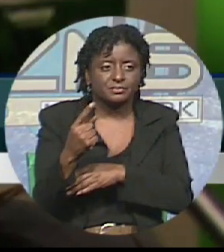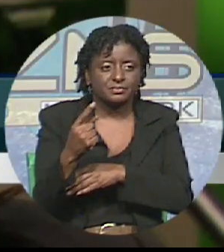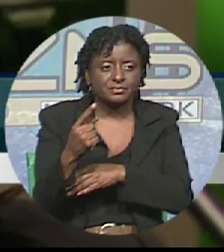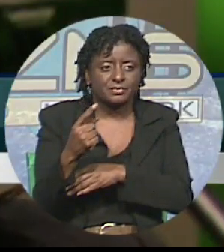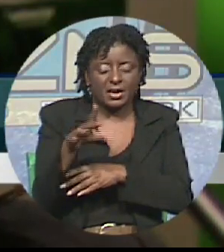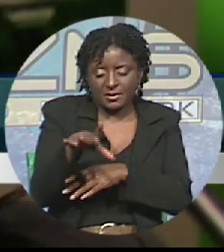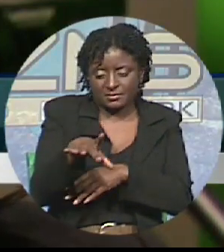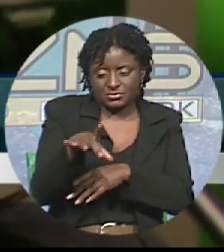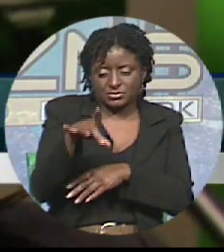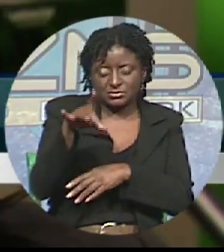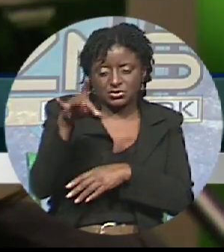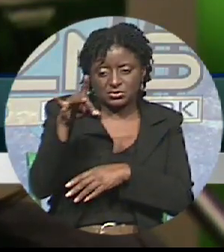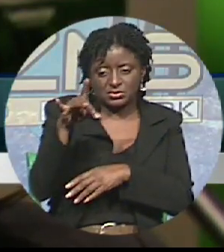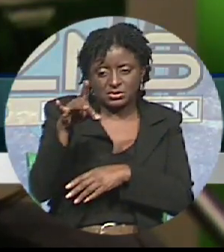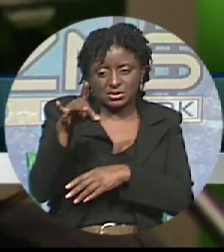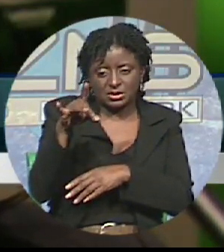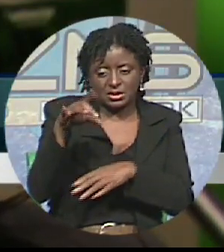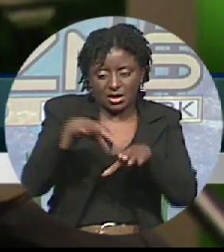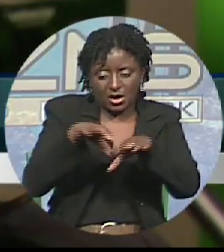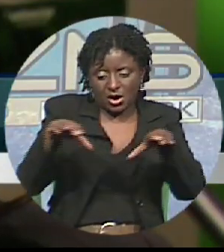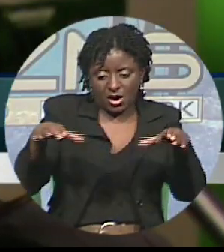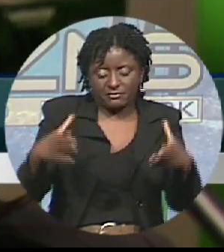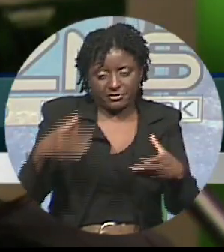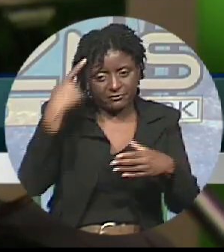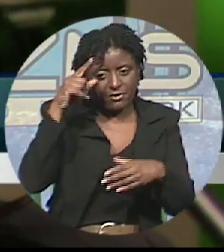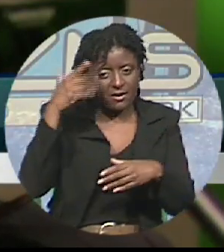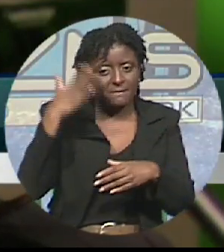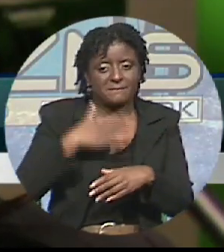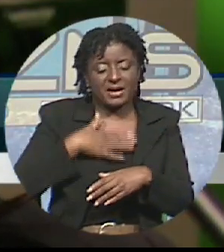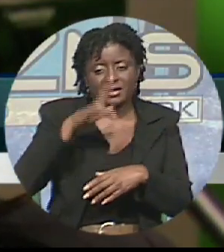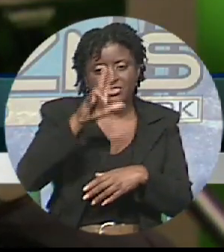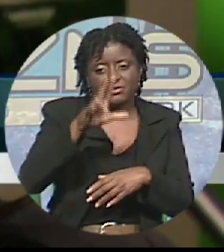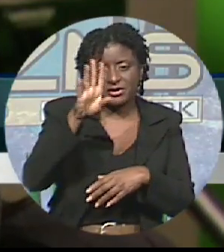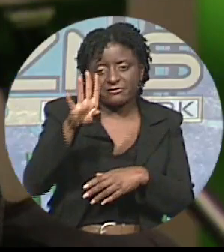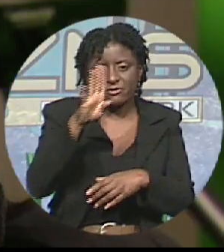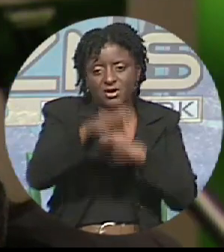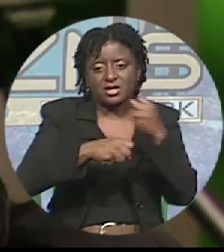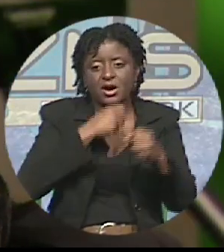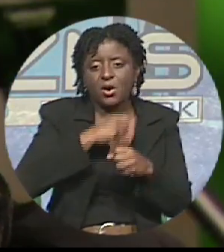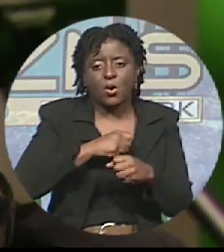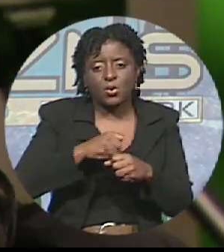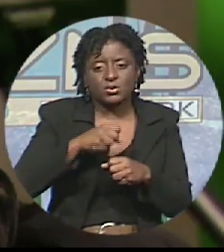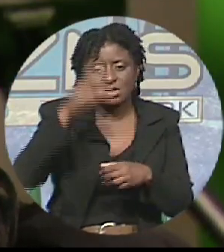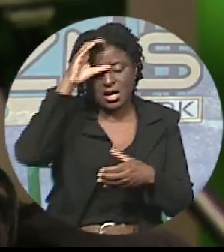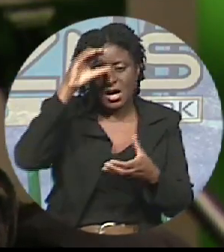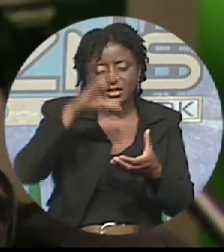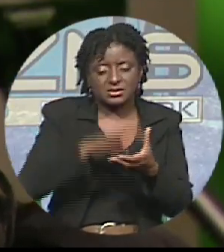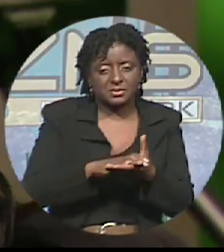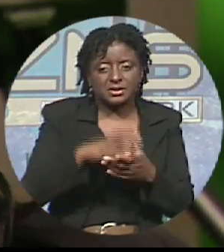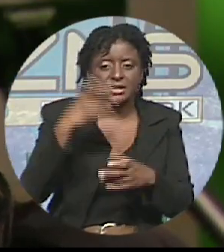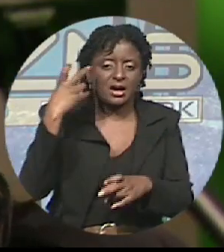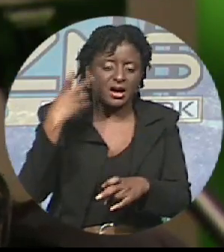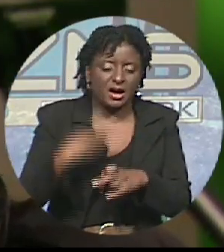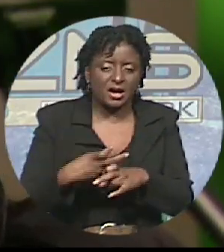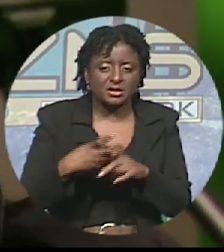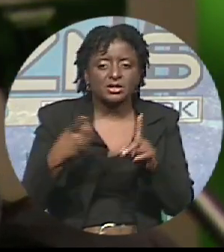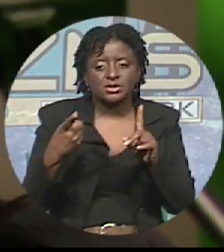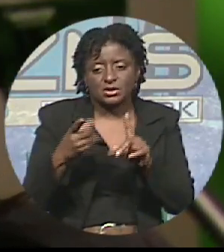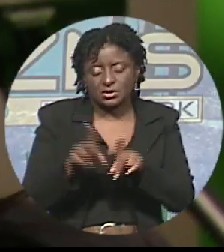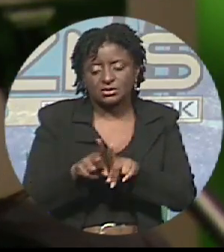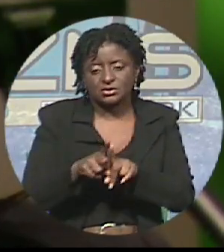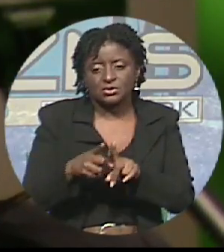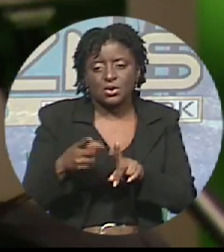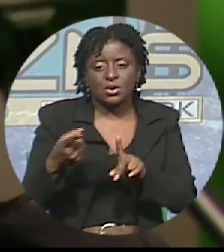picking out a coffin for my 34-year-old husband. It was really hard. And to watch the boys, that's where my pain comes